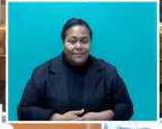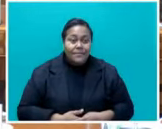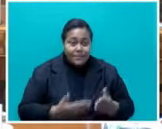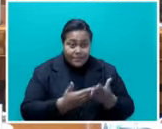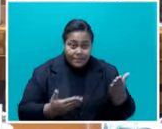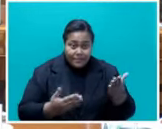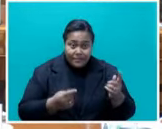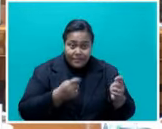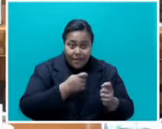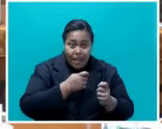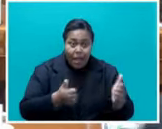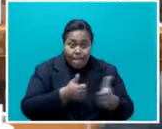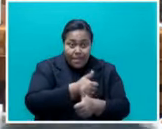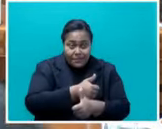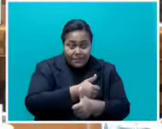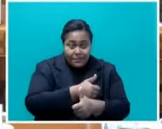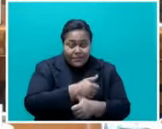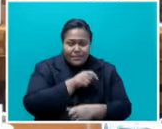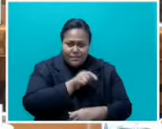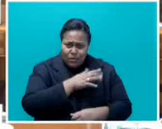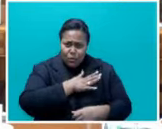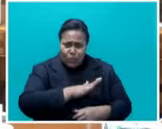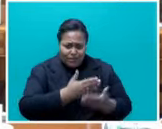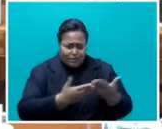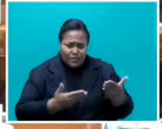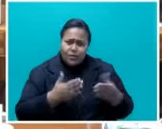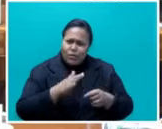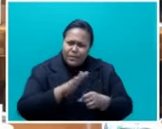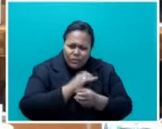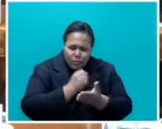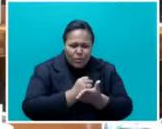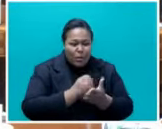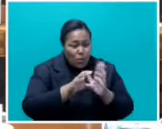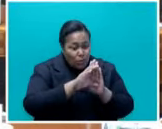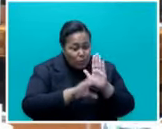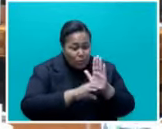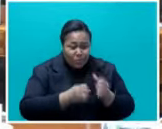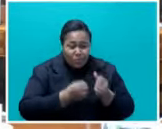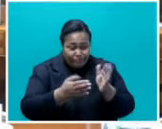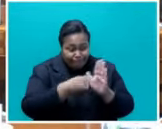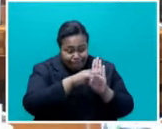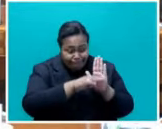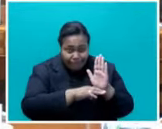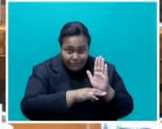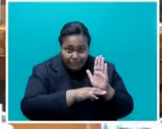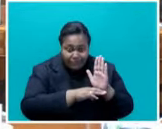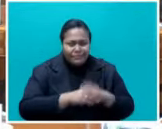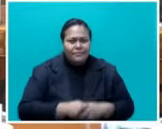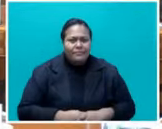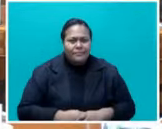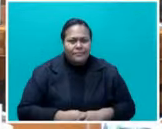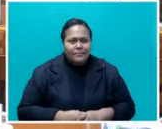amendment seeks to ensure that the constitutional provisions of